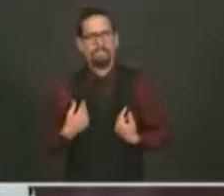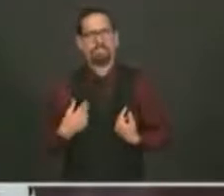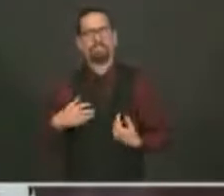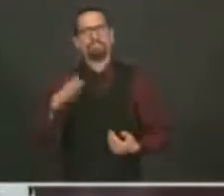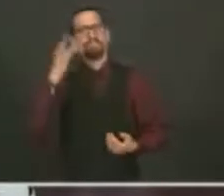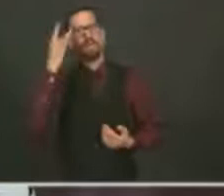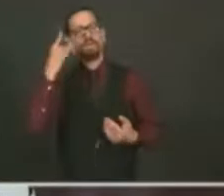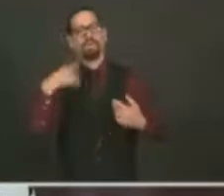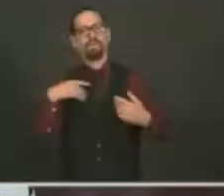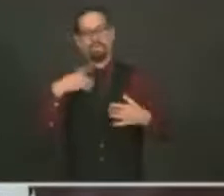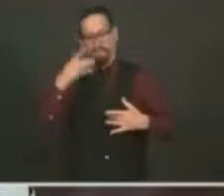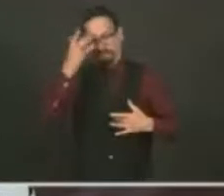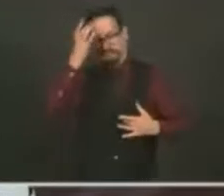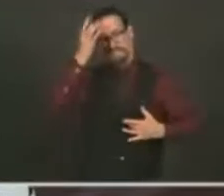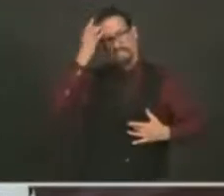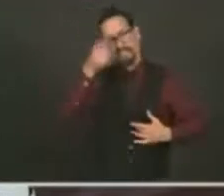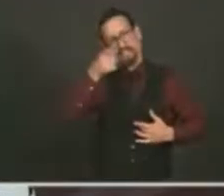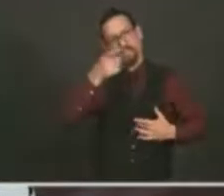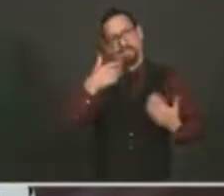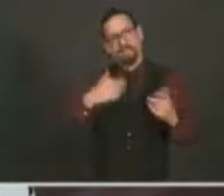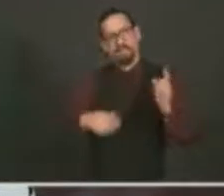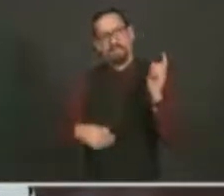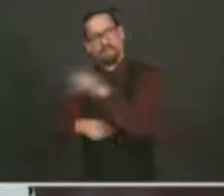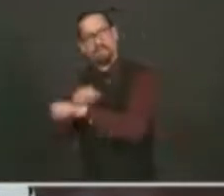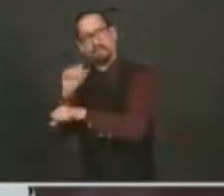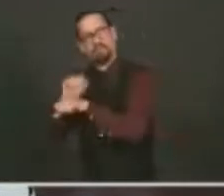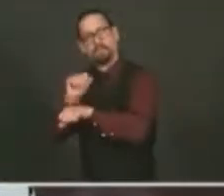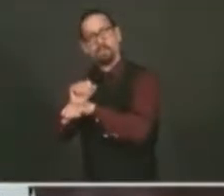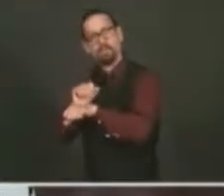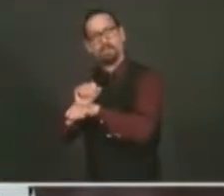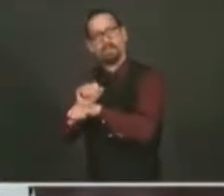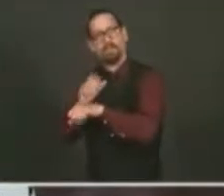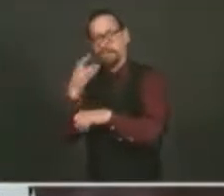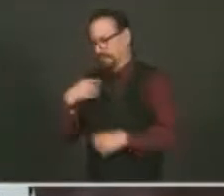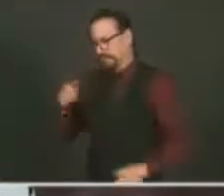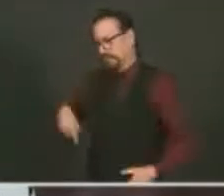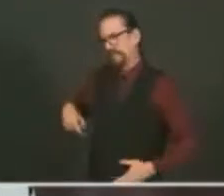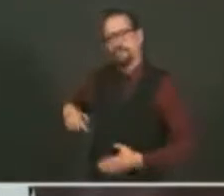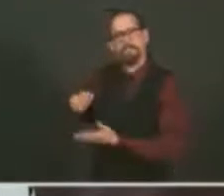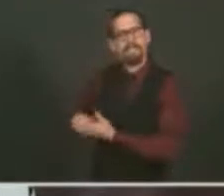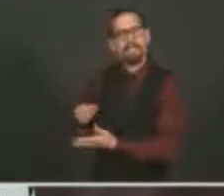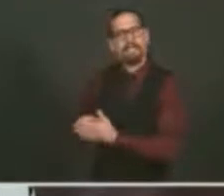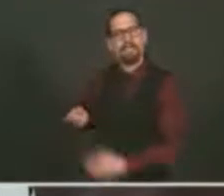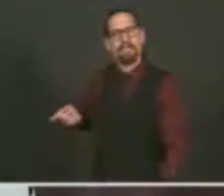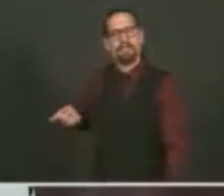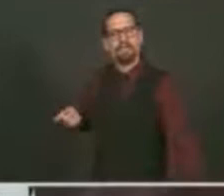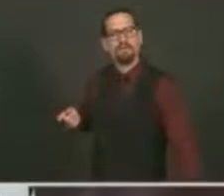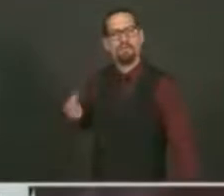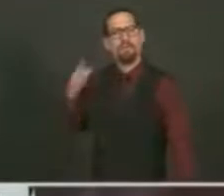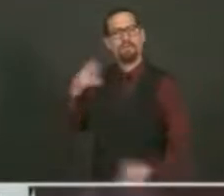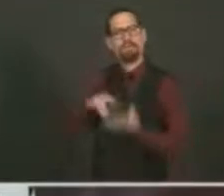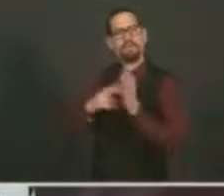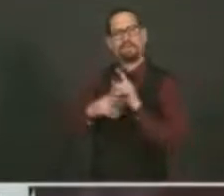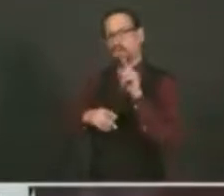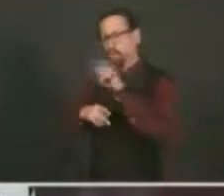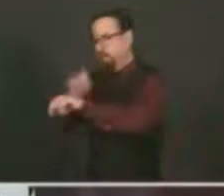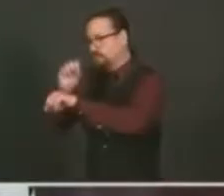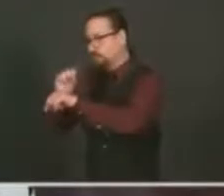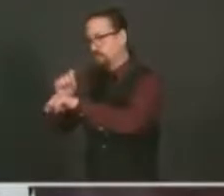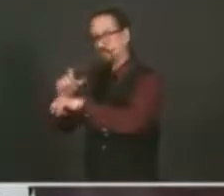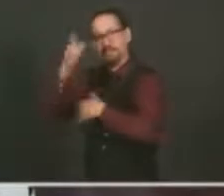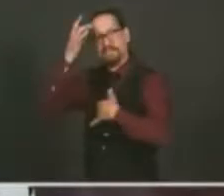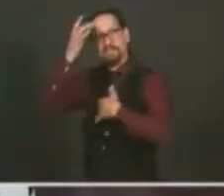work sick because you need to, the challenges that can come from more people getting sick can be